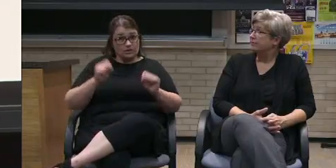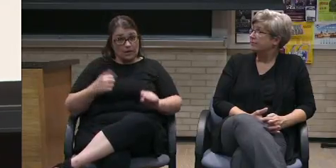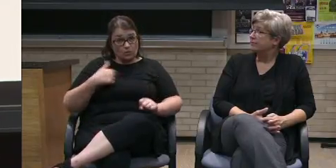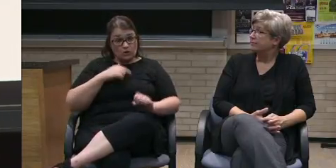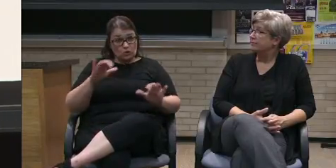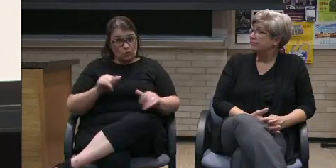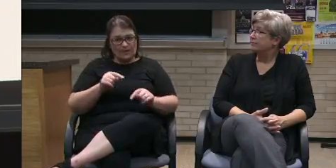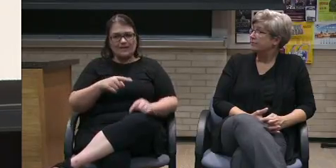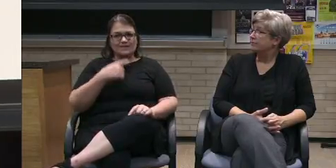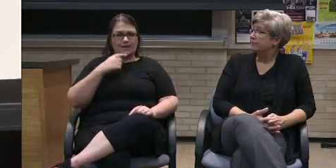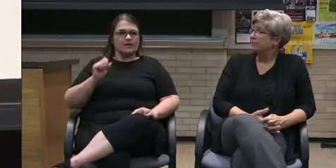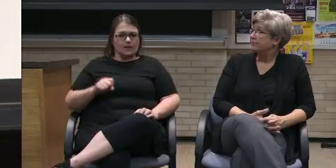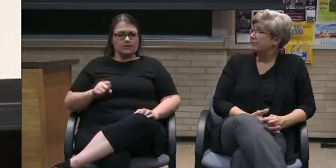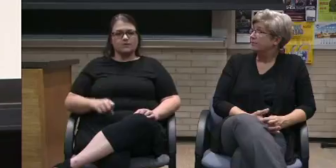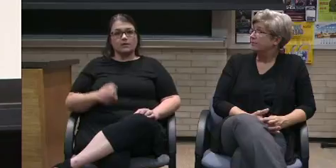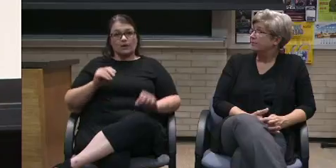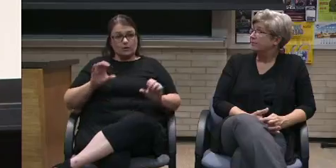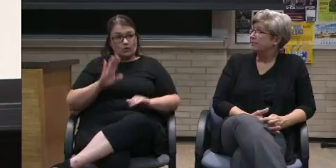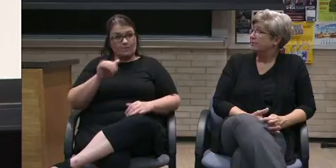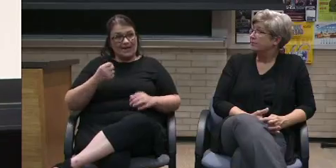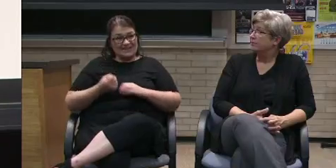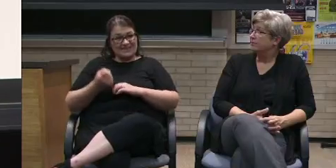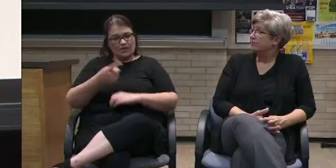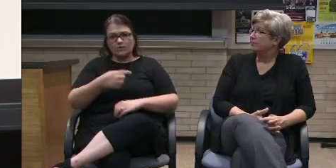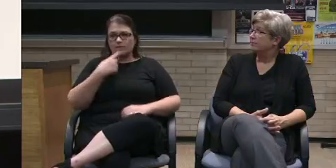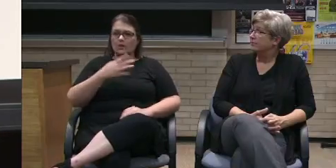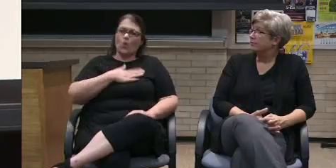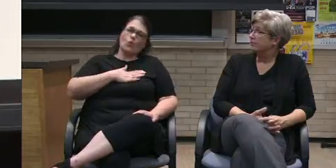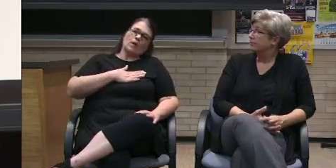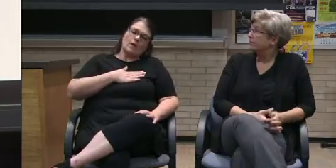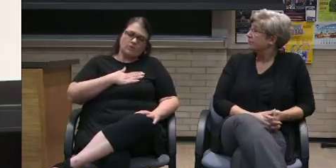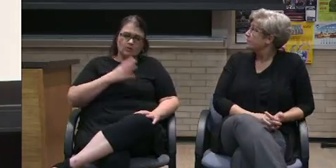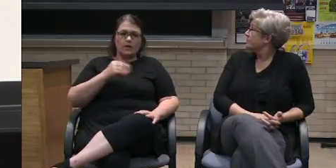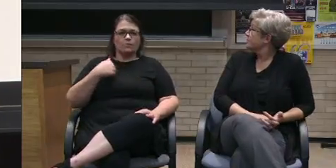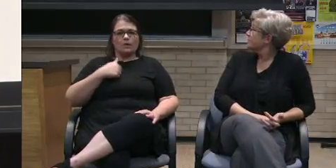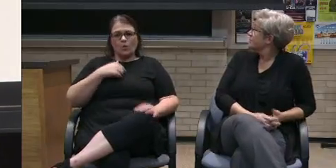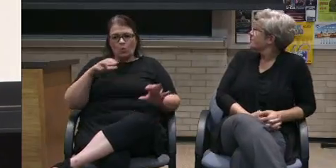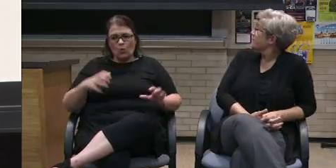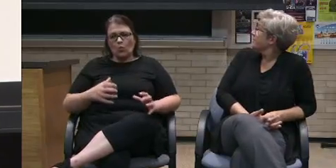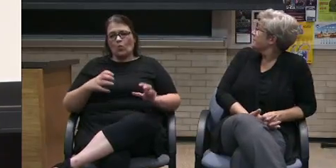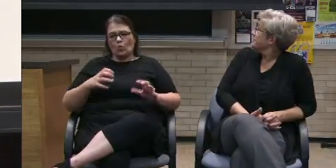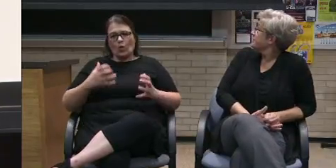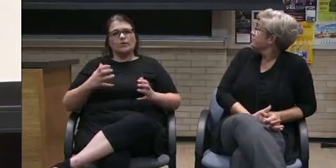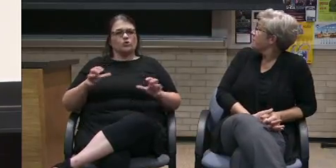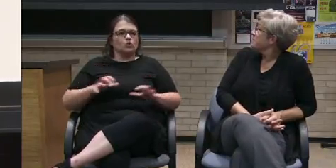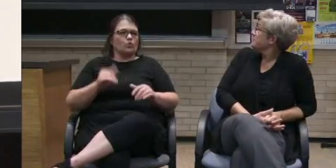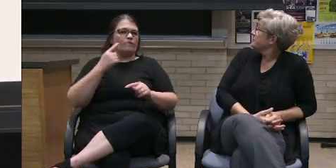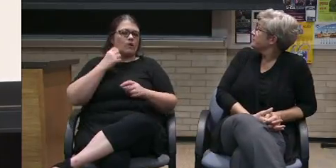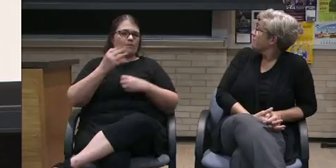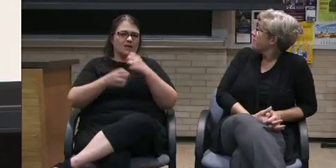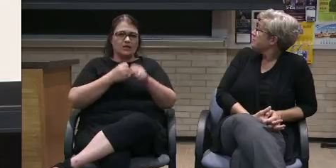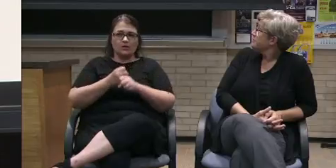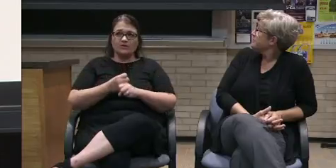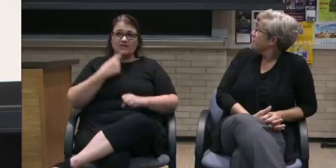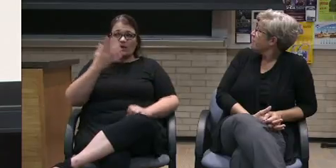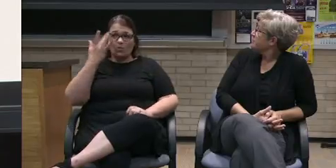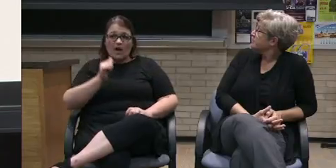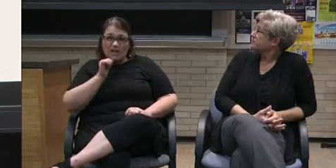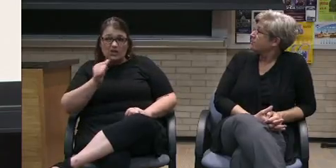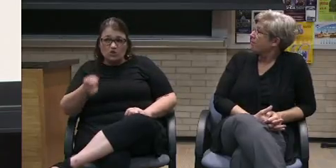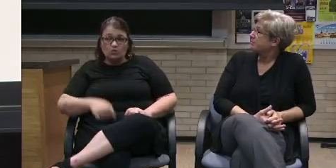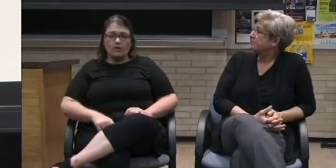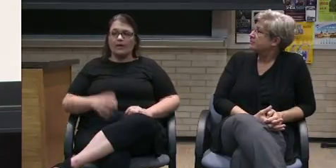And I said, can you do it by next year? They said, we would love to. We've been wanting to do this for years. I said, why haven't you? They said, we asked, and we got no answer.